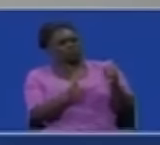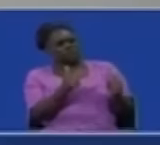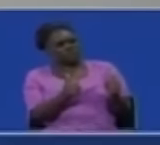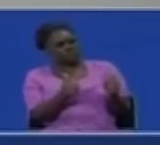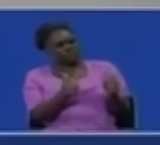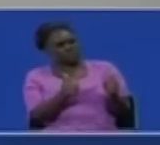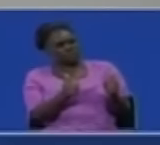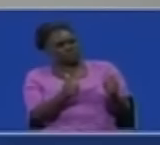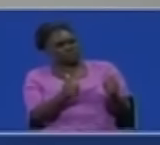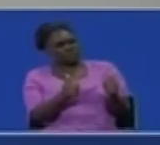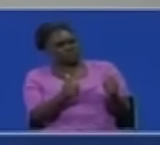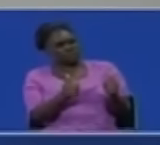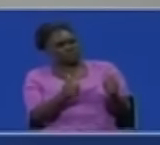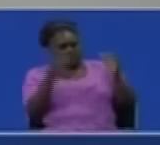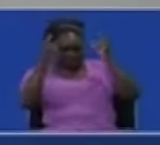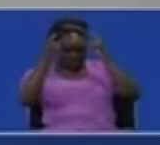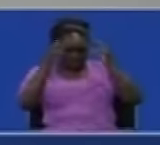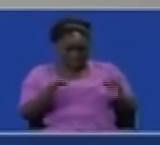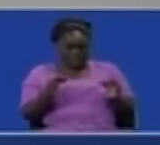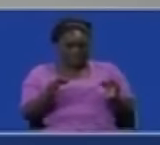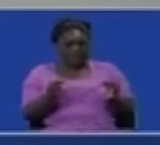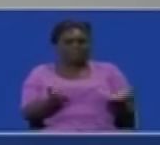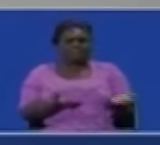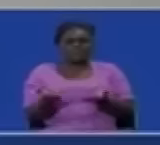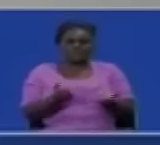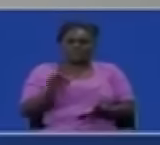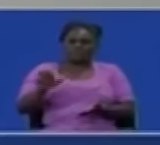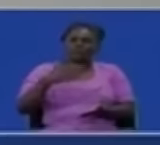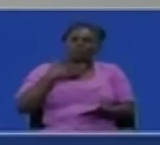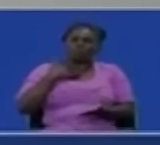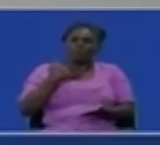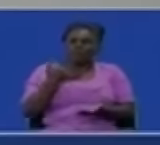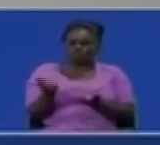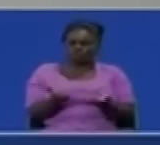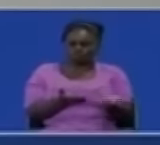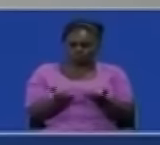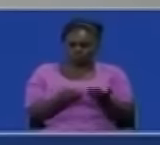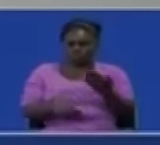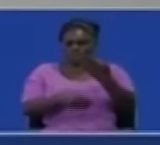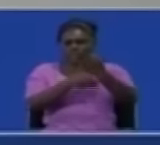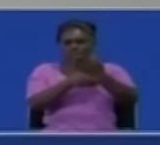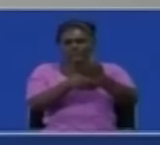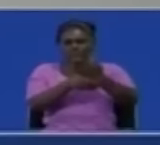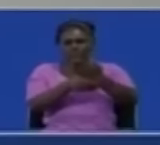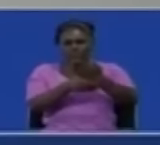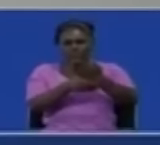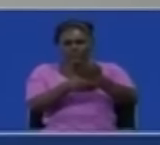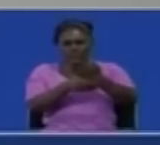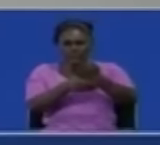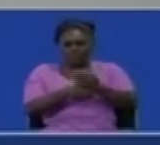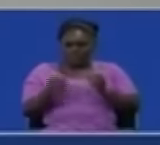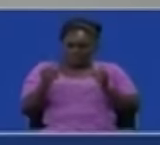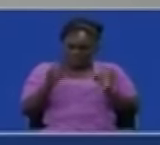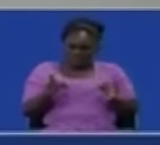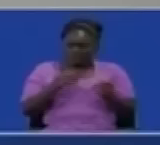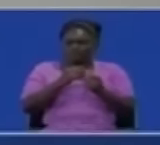your enterprise dictates the level of investments that you want to invest in the backup of the same. So if we